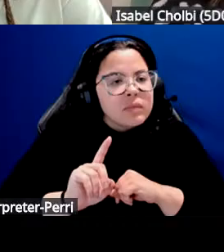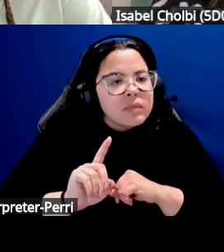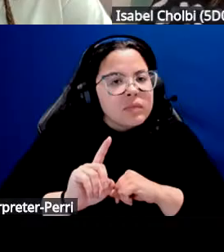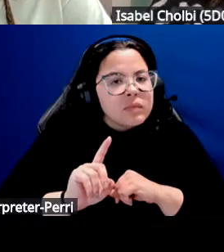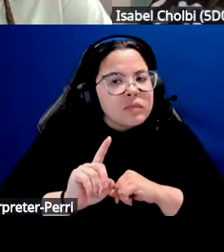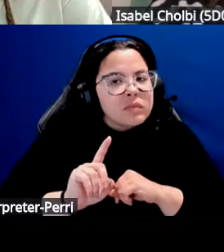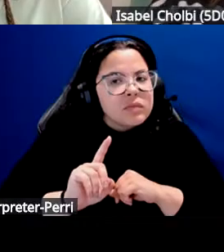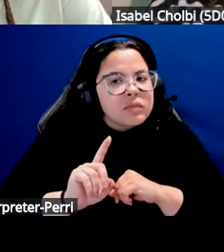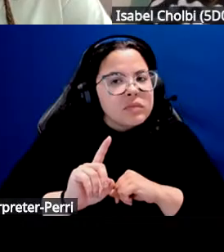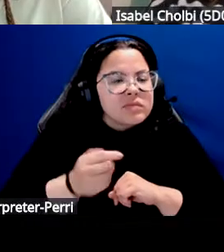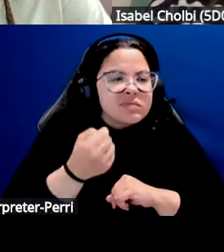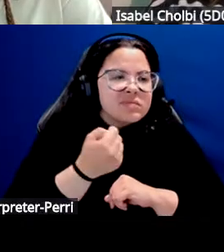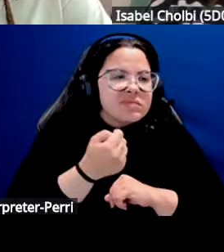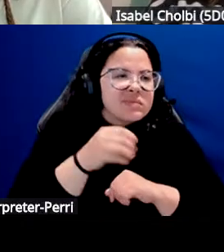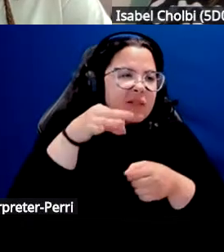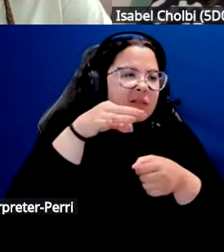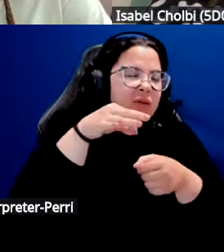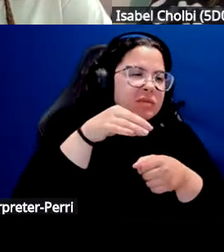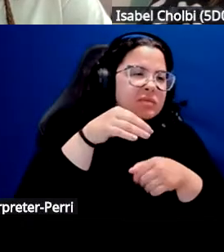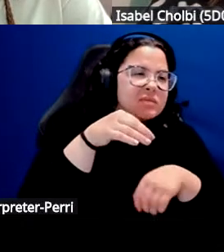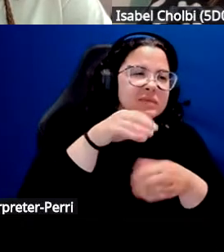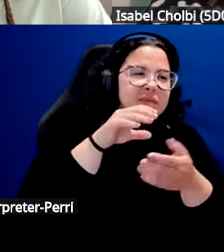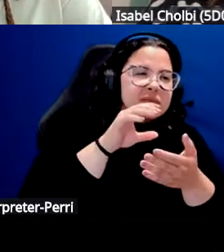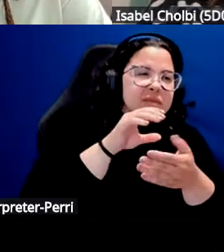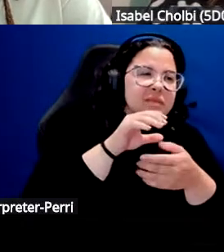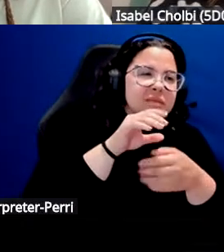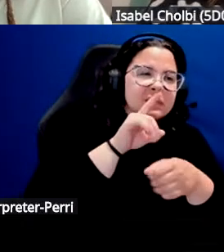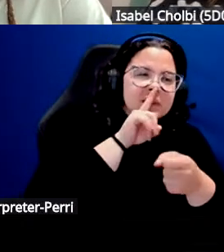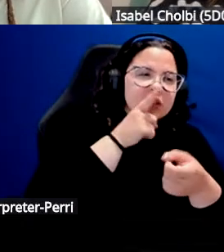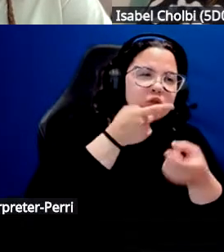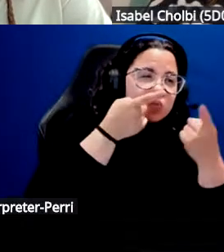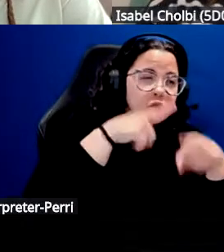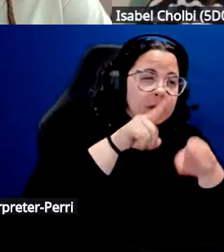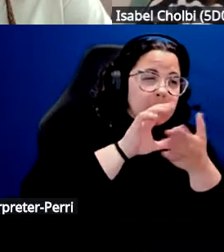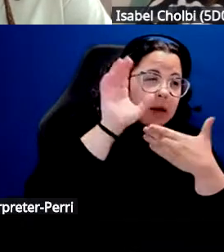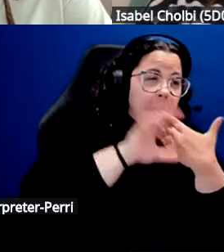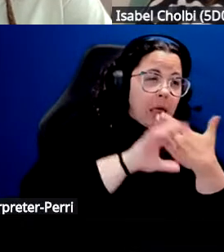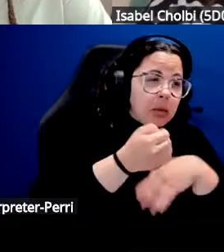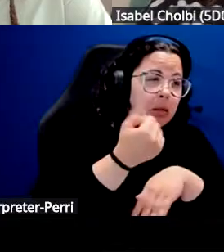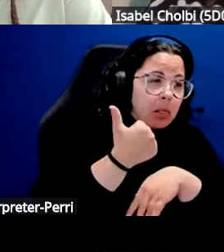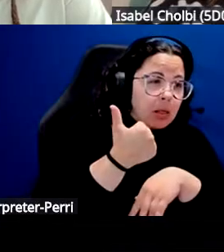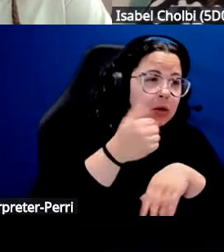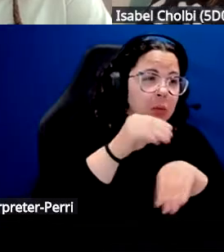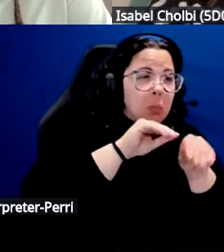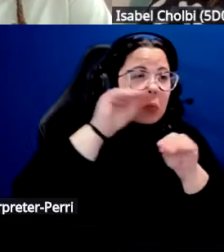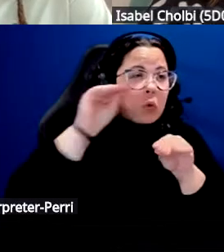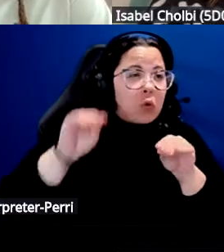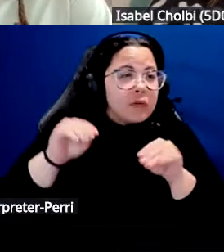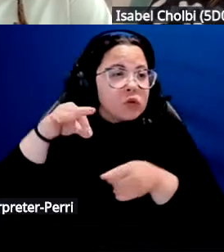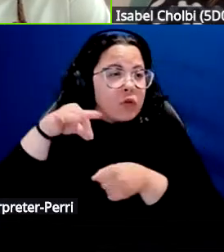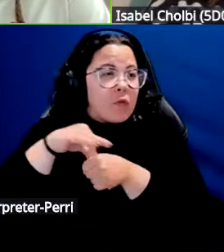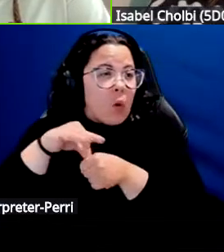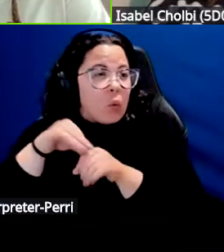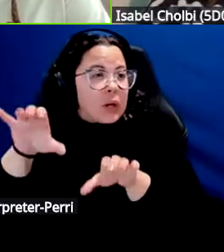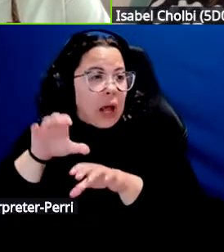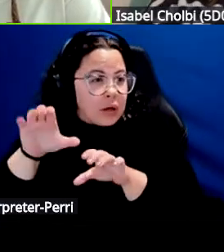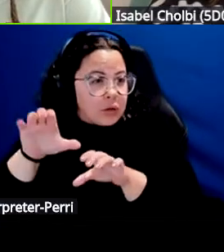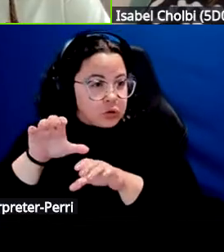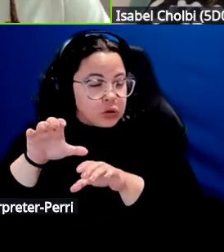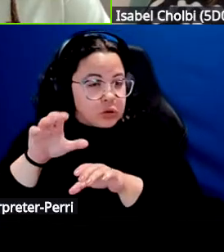Just off of the off of the consent calendar, moving it to a voting action so